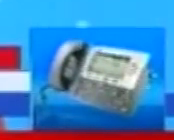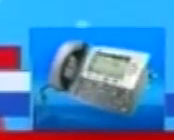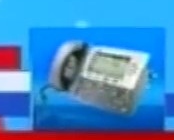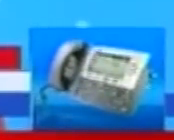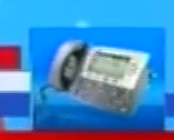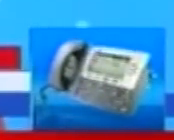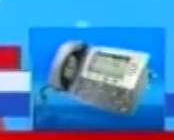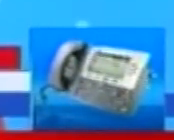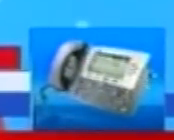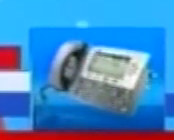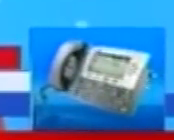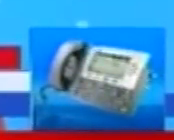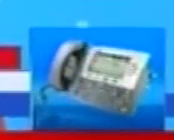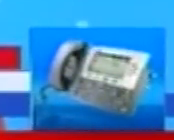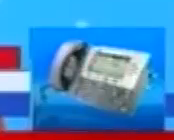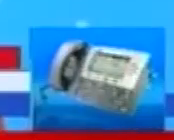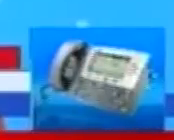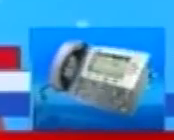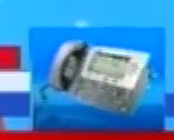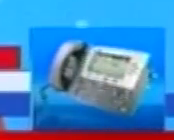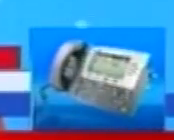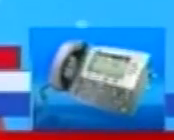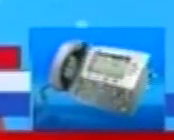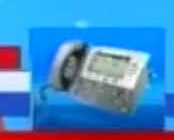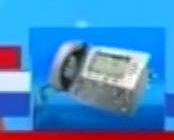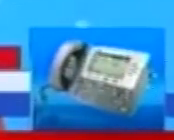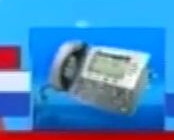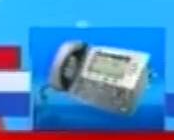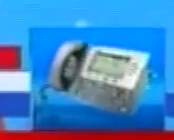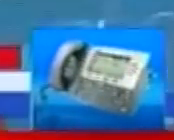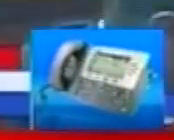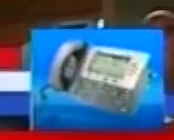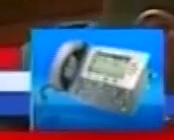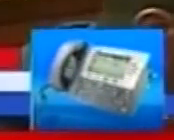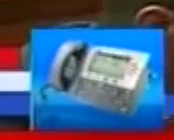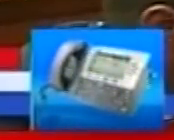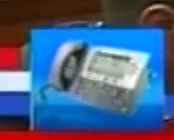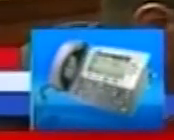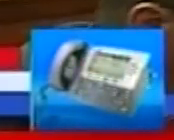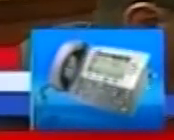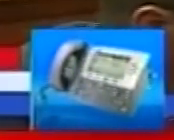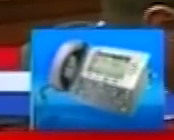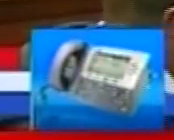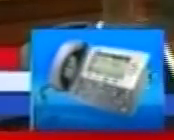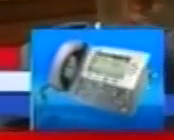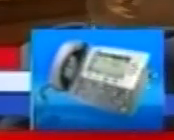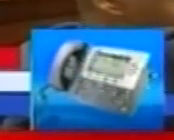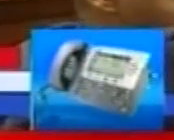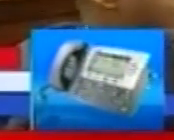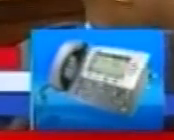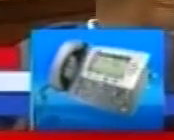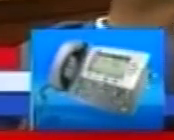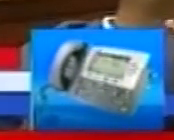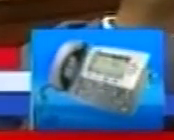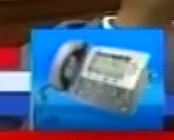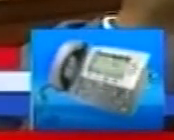has found itself as conflicted as the Supreme Court has found itself today in my reading of our judicial history.